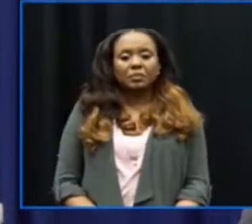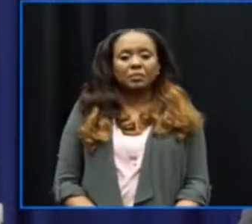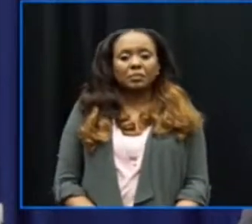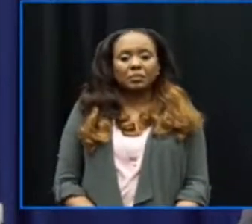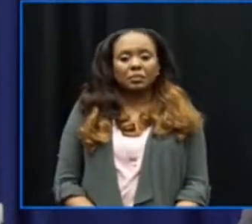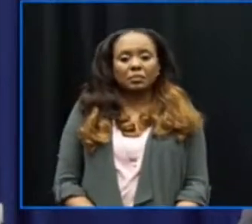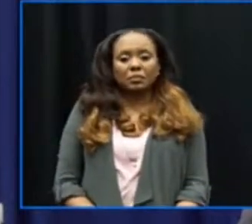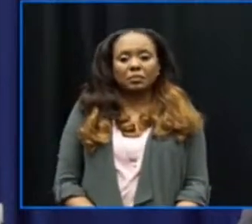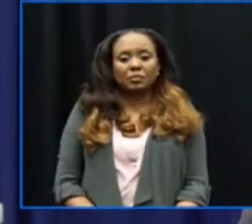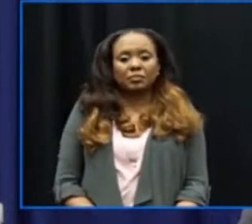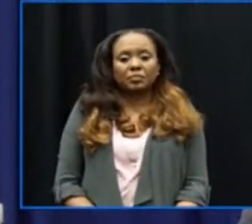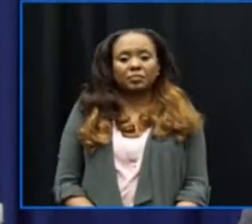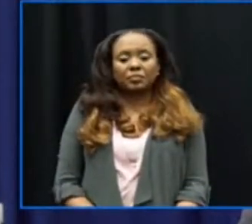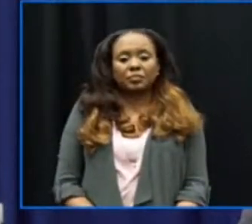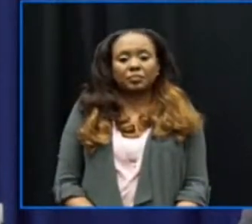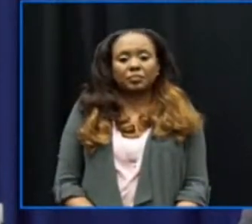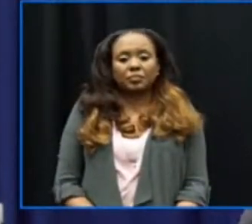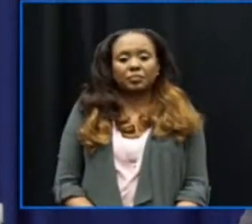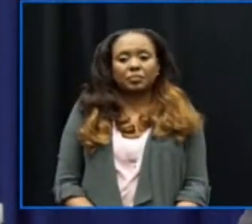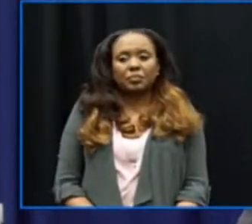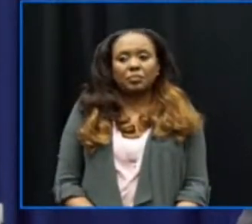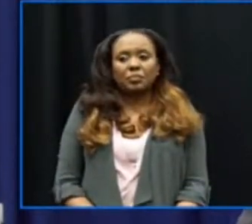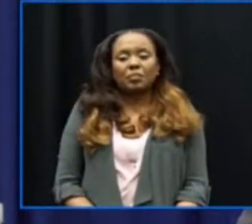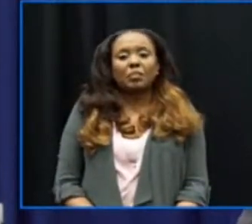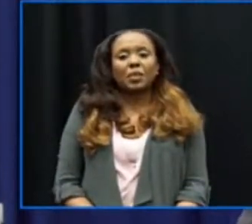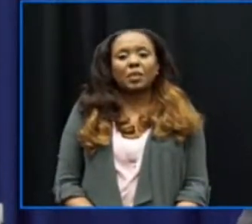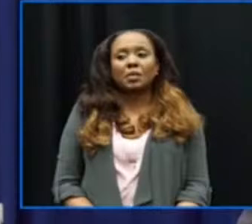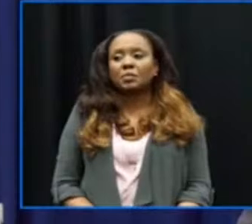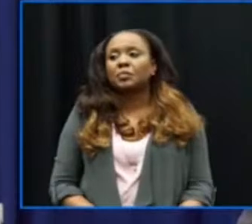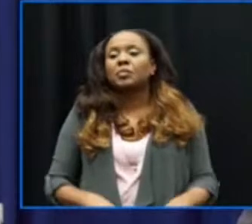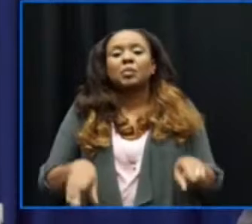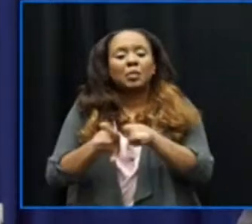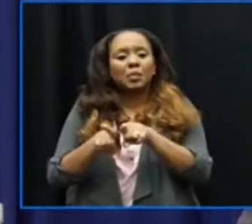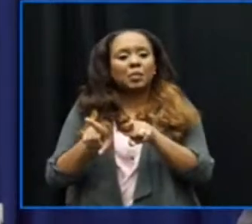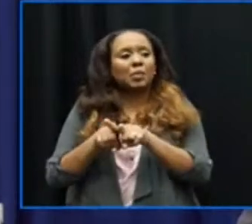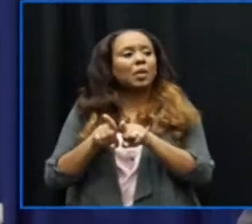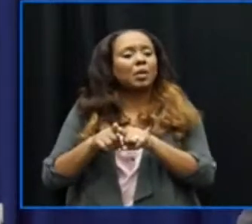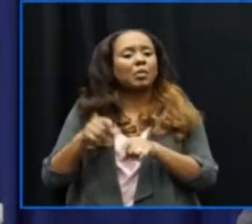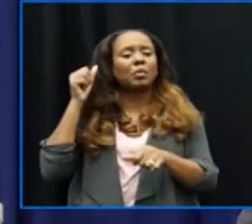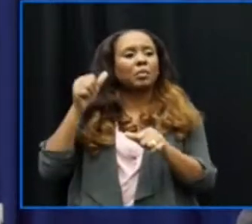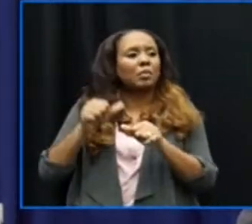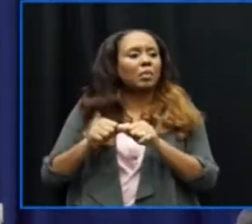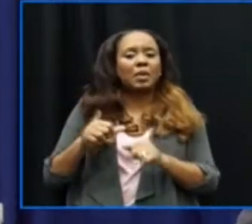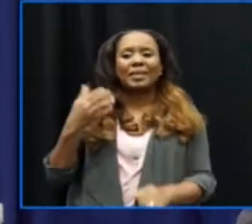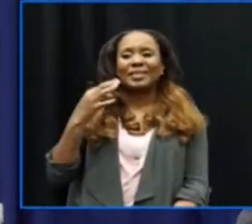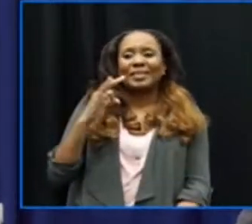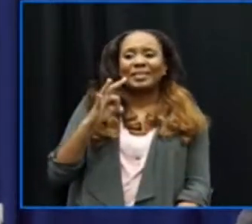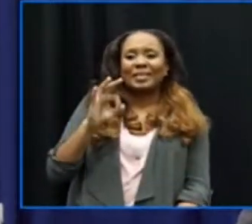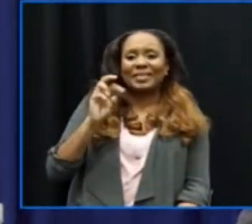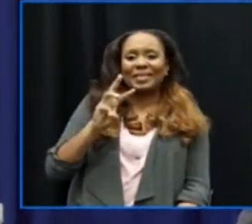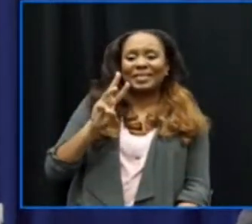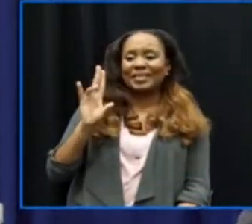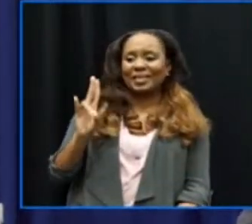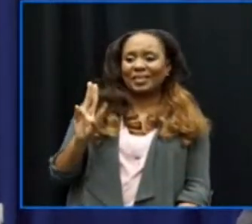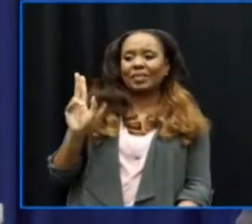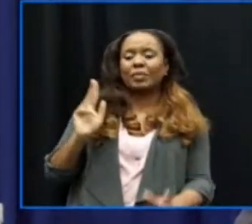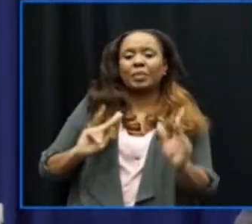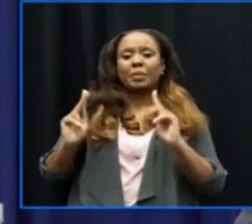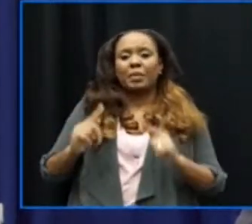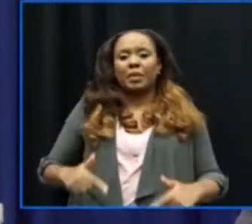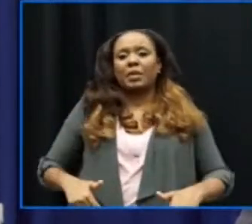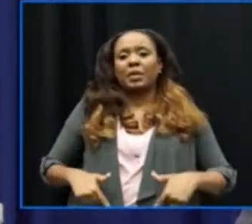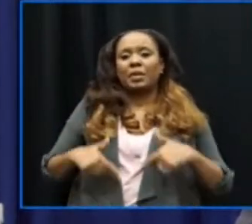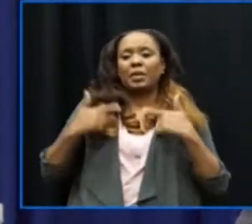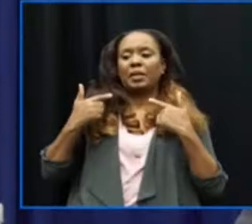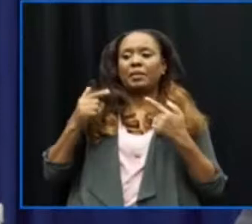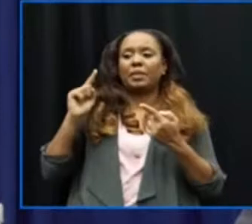that what was a life expectancy of 67 years old in 1967,